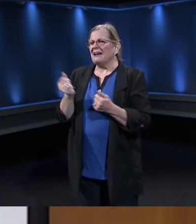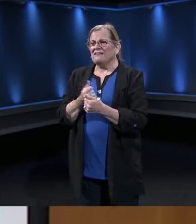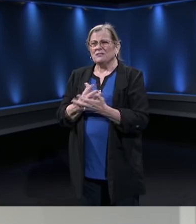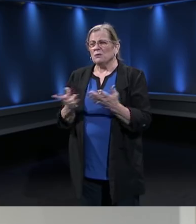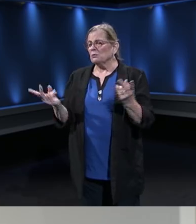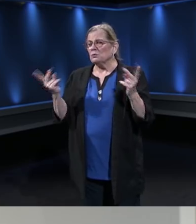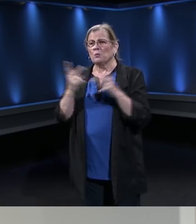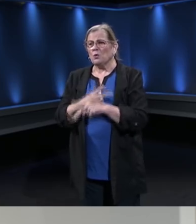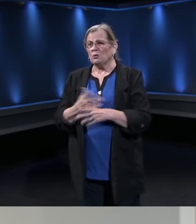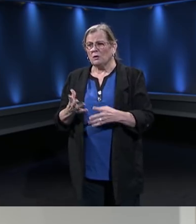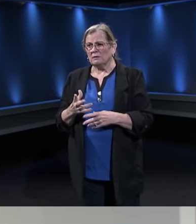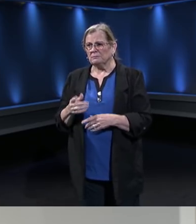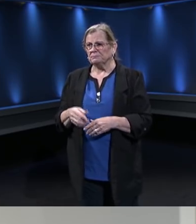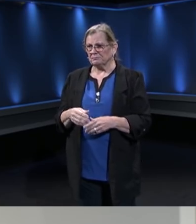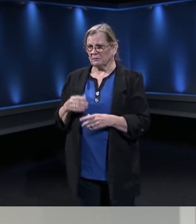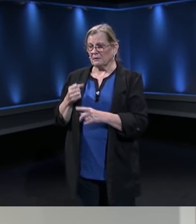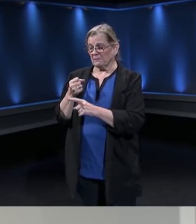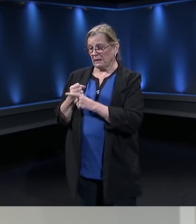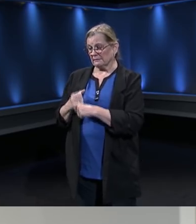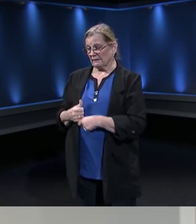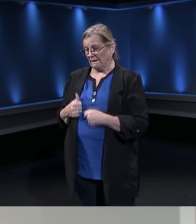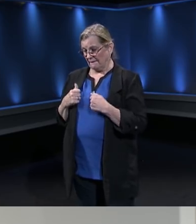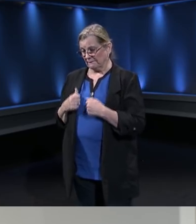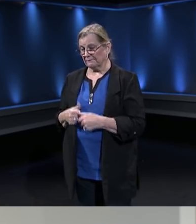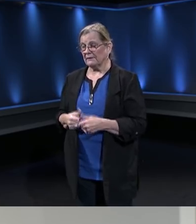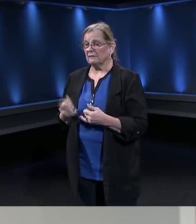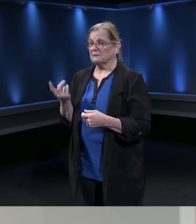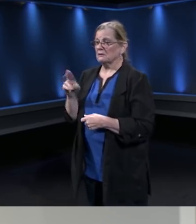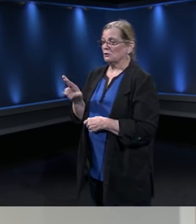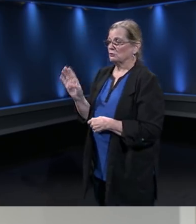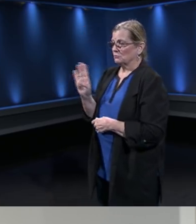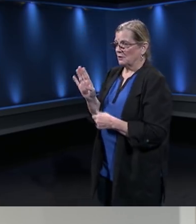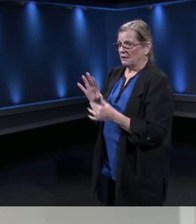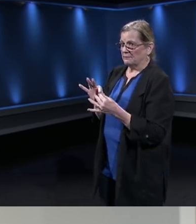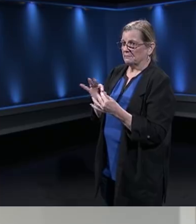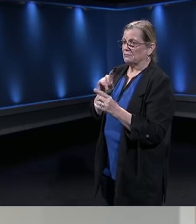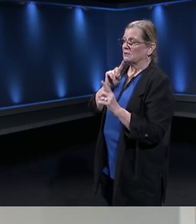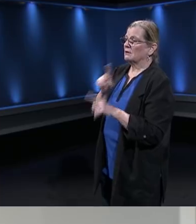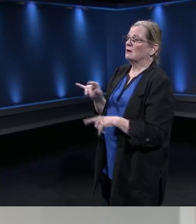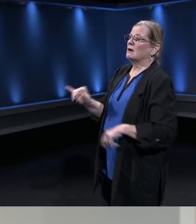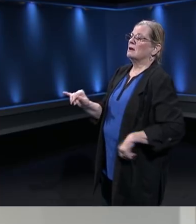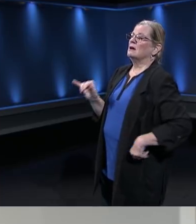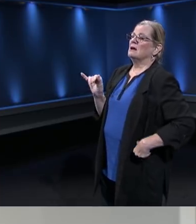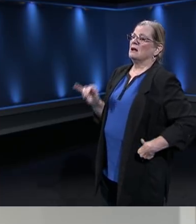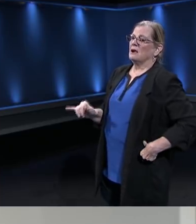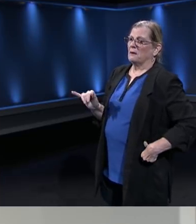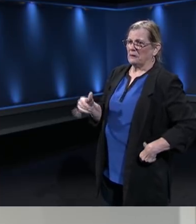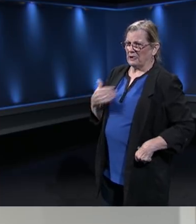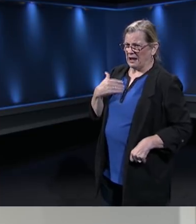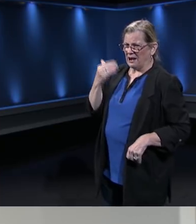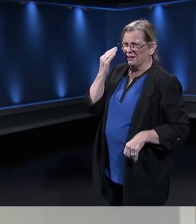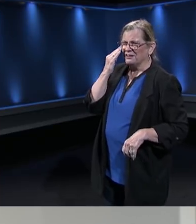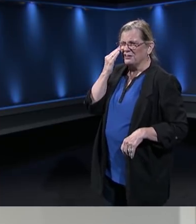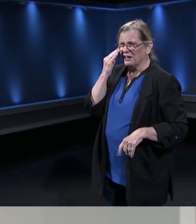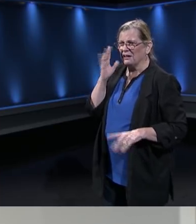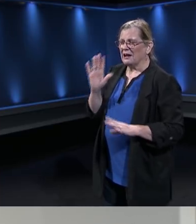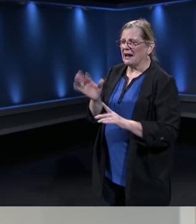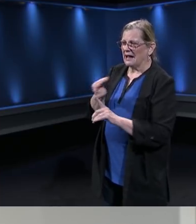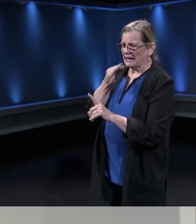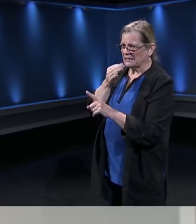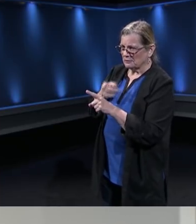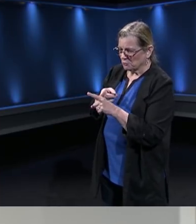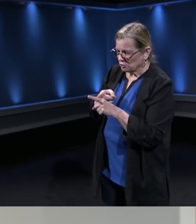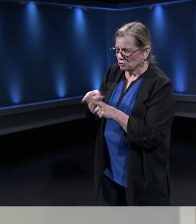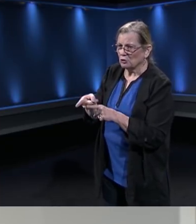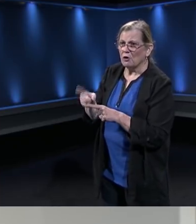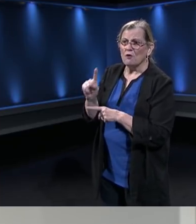know, Bethany, one of the other things I've learned about you is you are an expert in first aid, but this is youth mental health